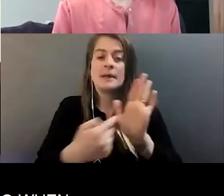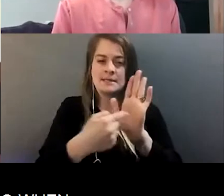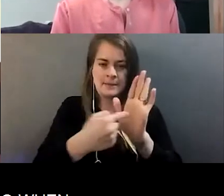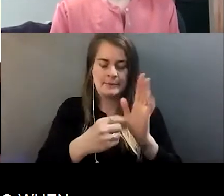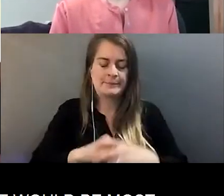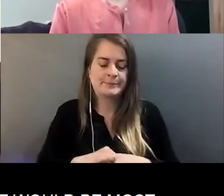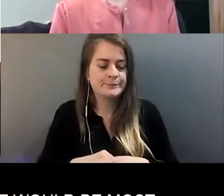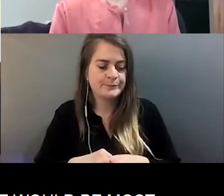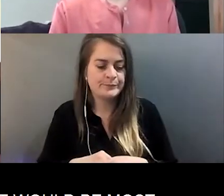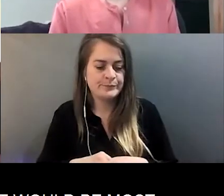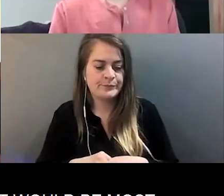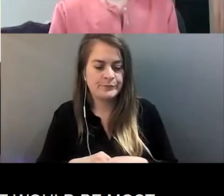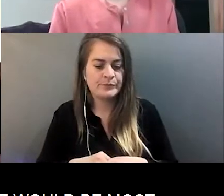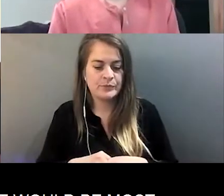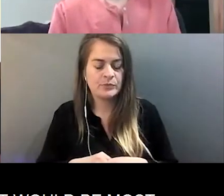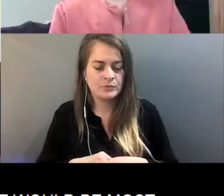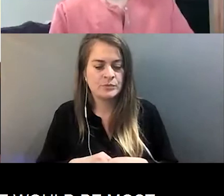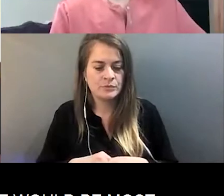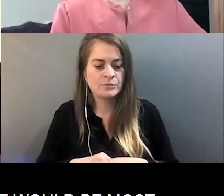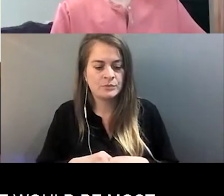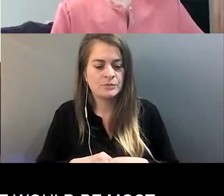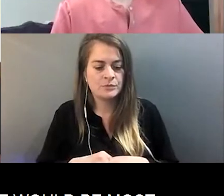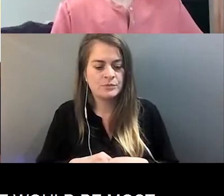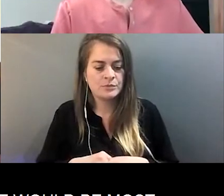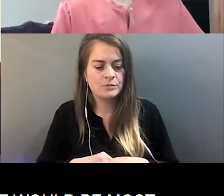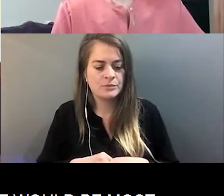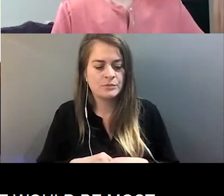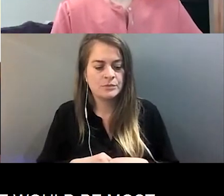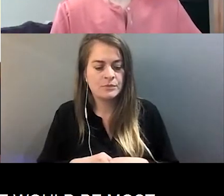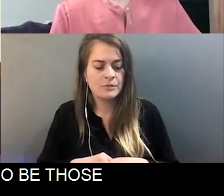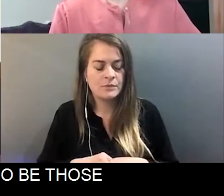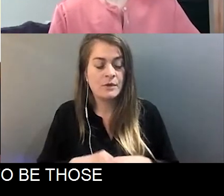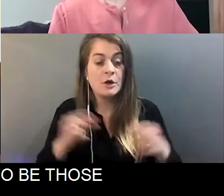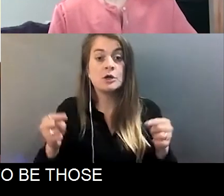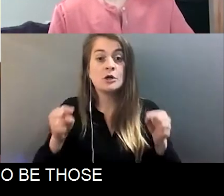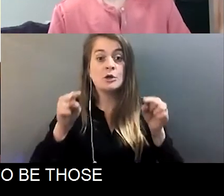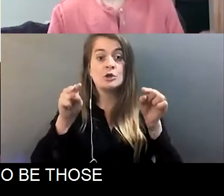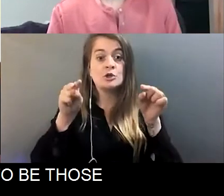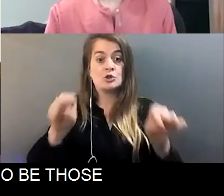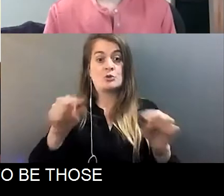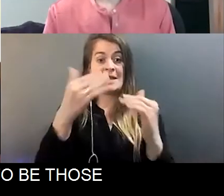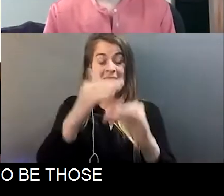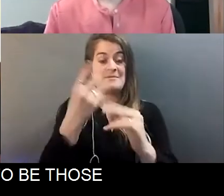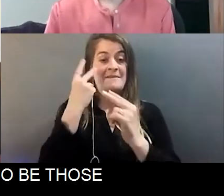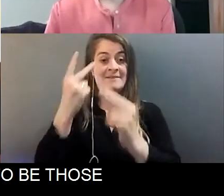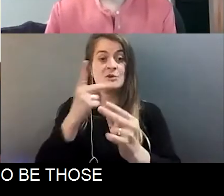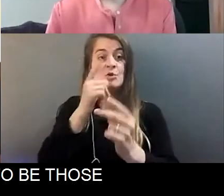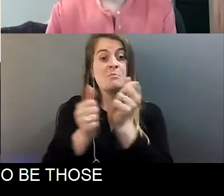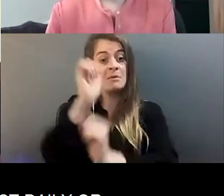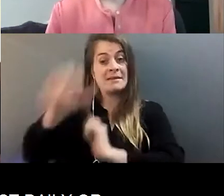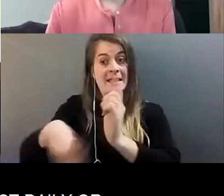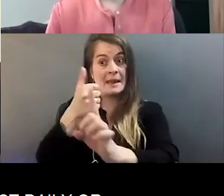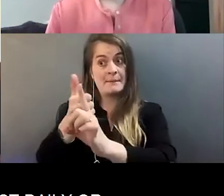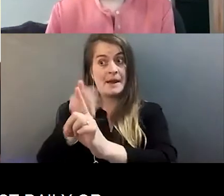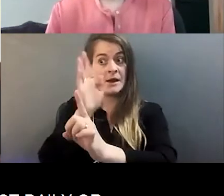think about who is the person that would be most profoundly impacted was going to be those residents who had family